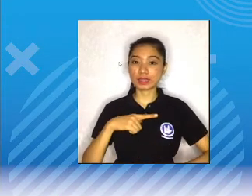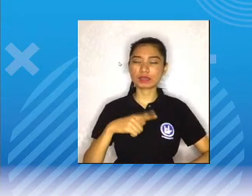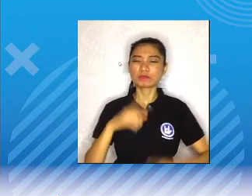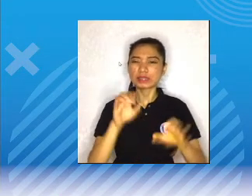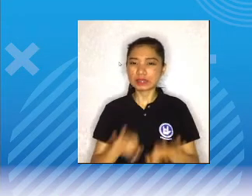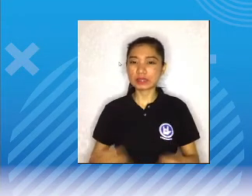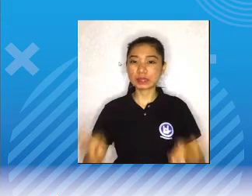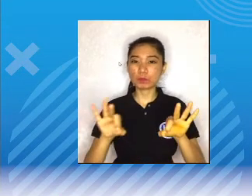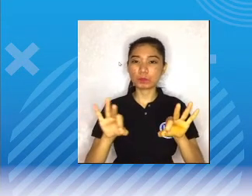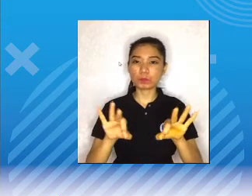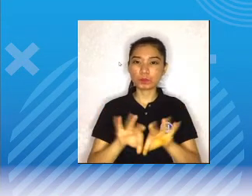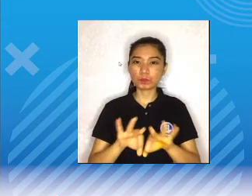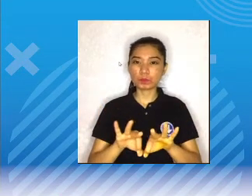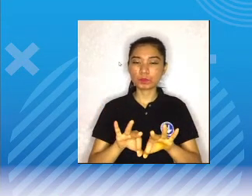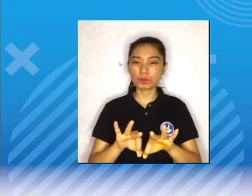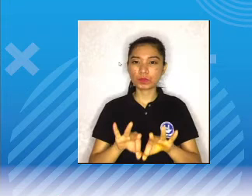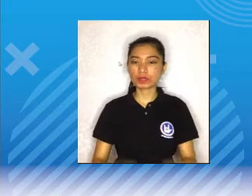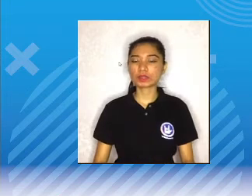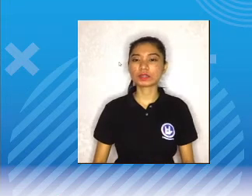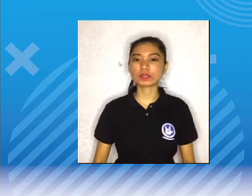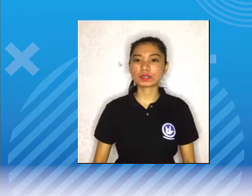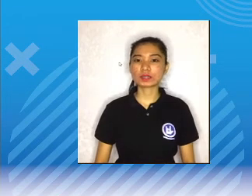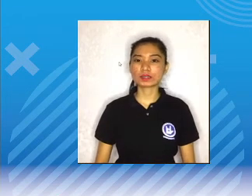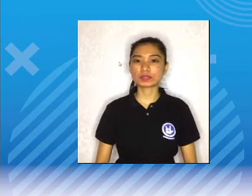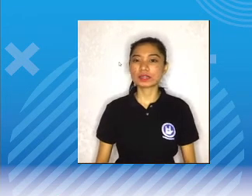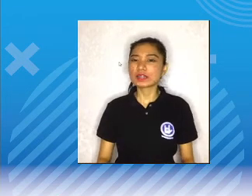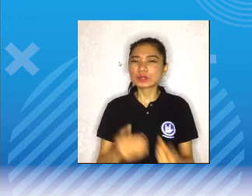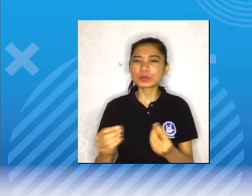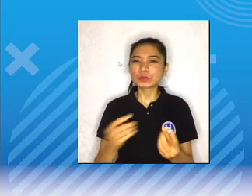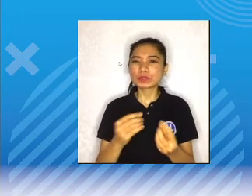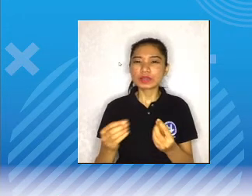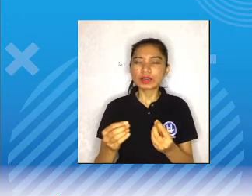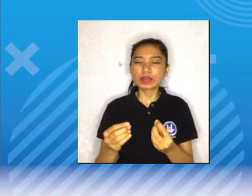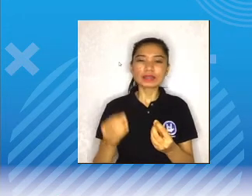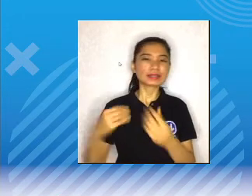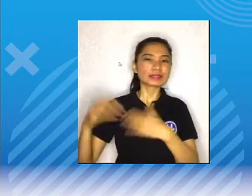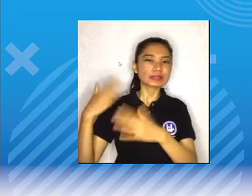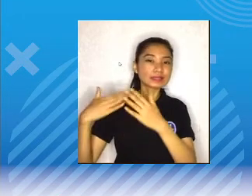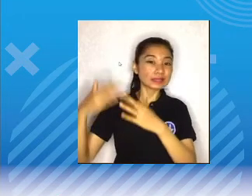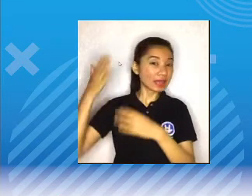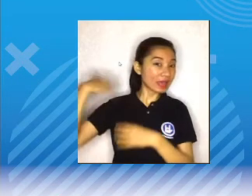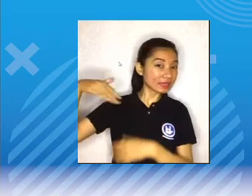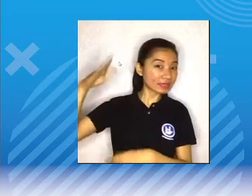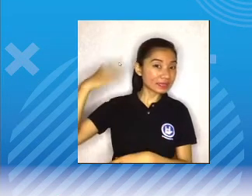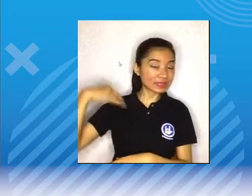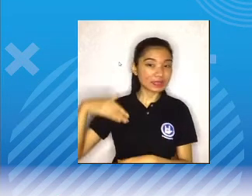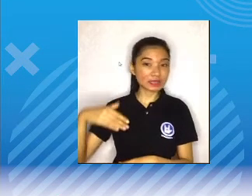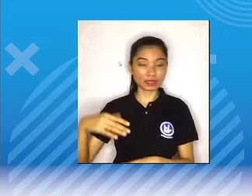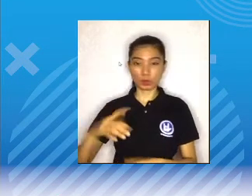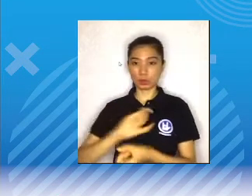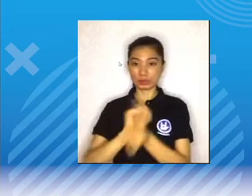na ginagawa natin na binabaliwala natin dati, no? Yung magbibihis tayo para pumasok sa trabaho,